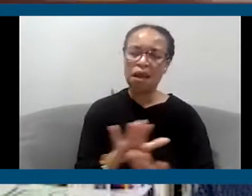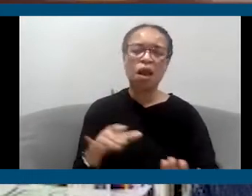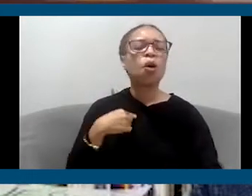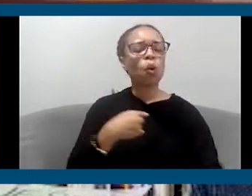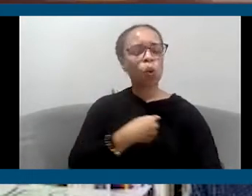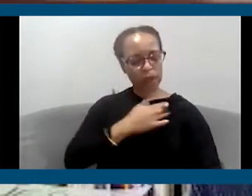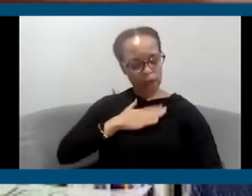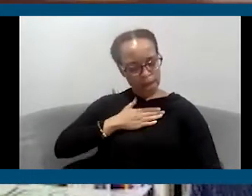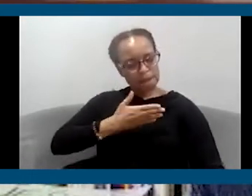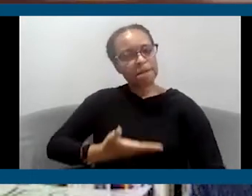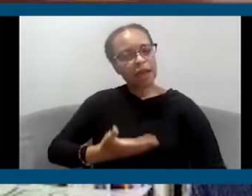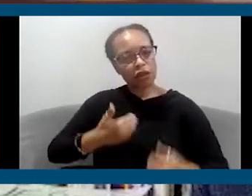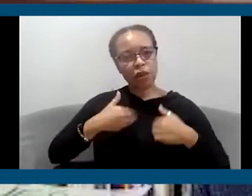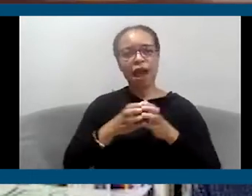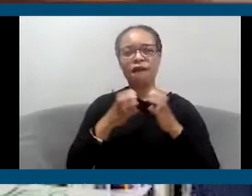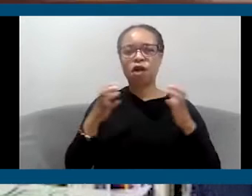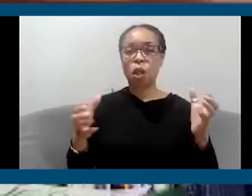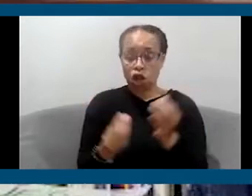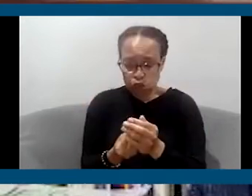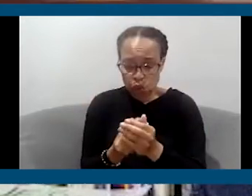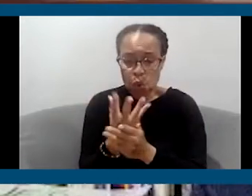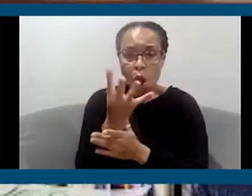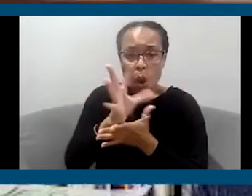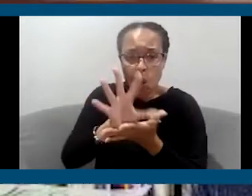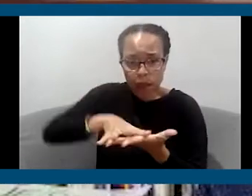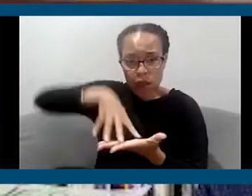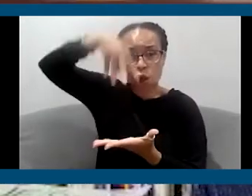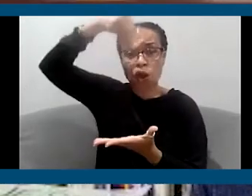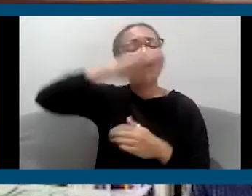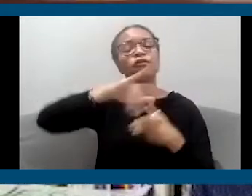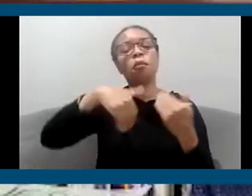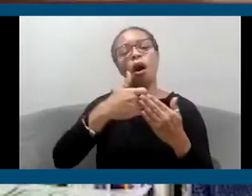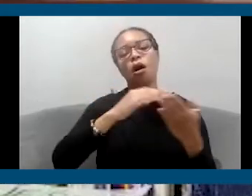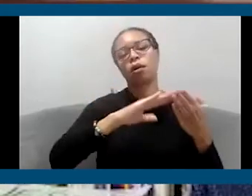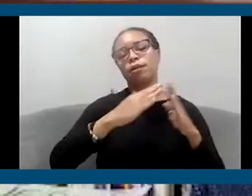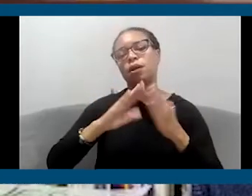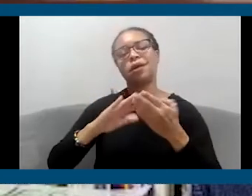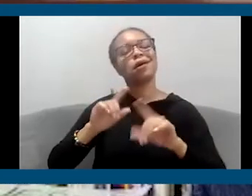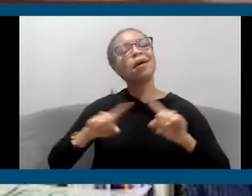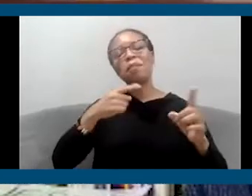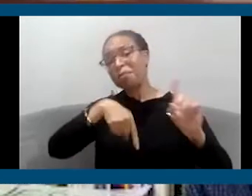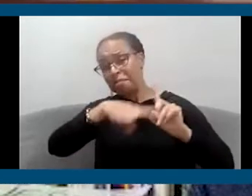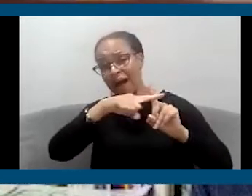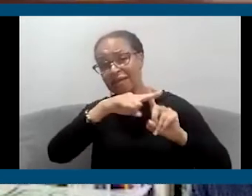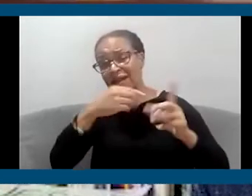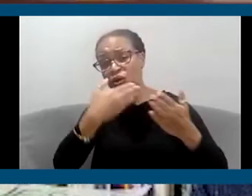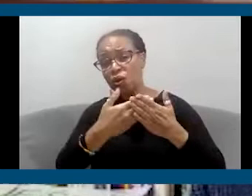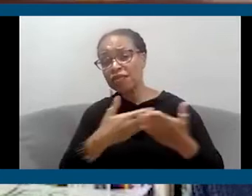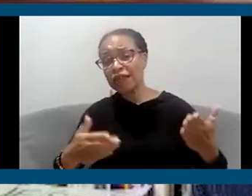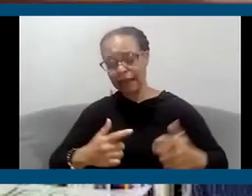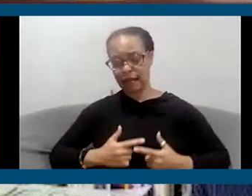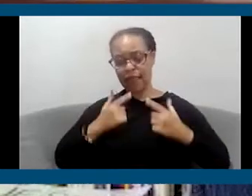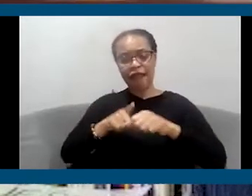admit we have a lot to grow into and learn from every community. But the good thing I would say, as a lifelong